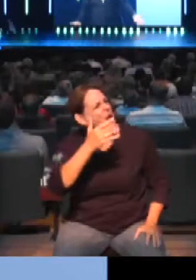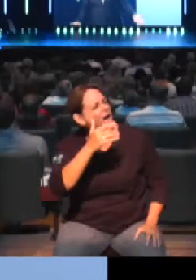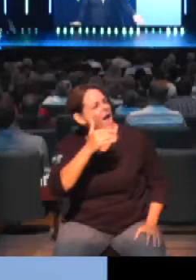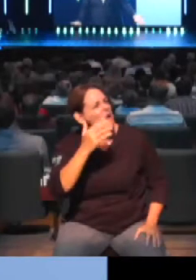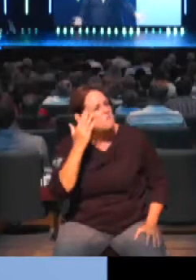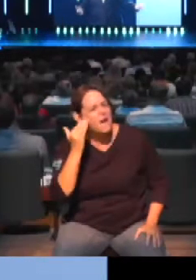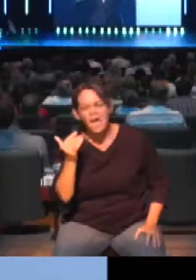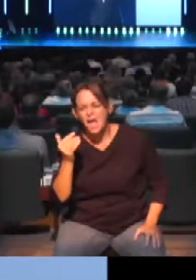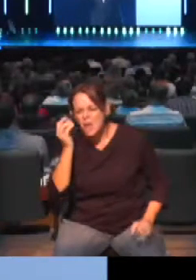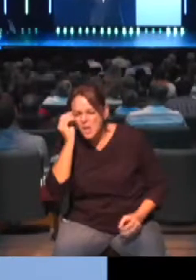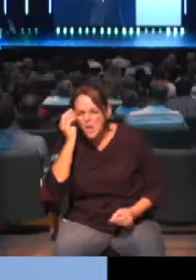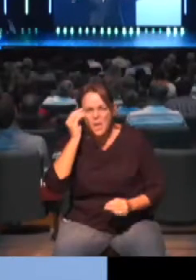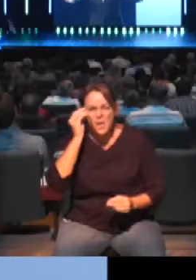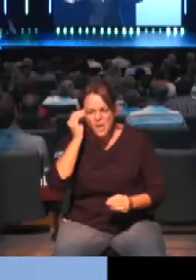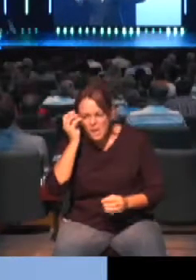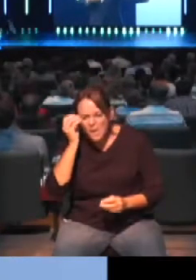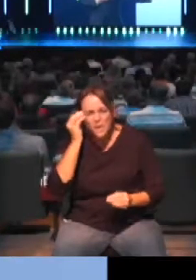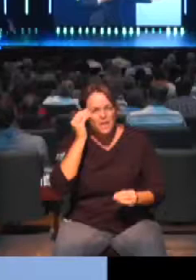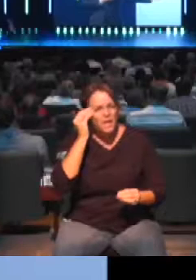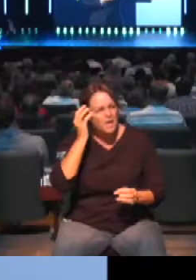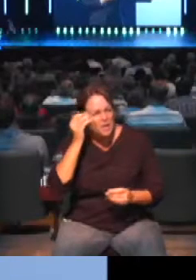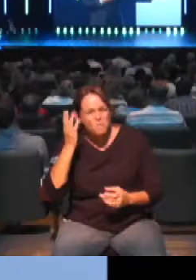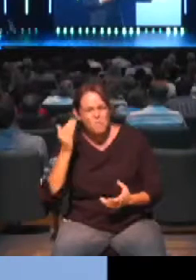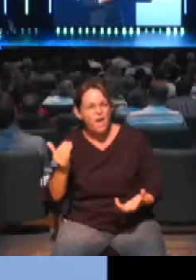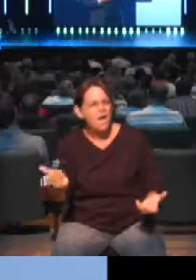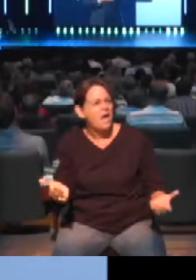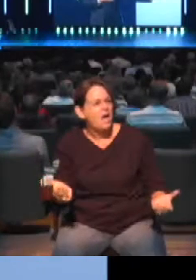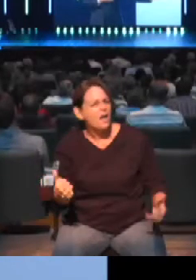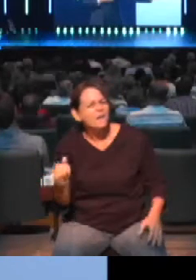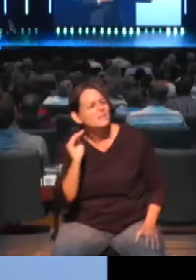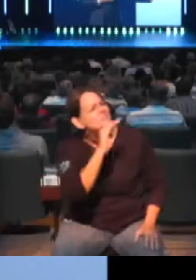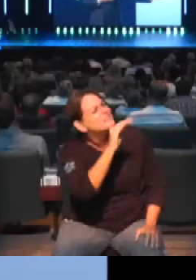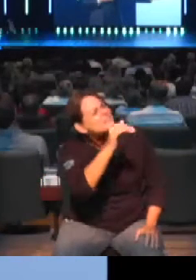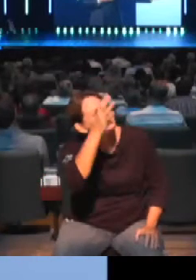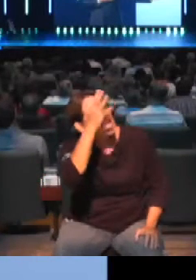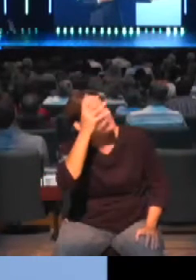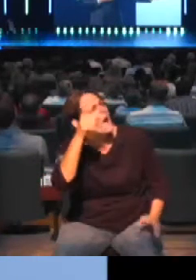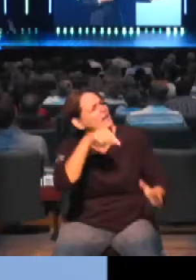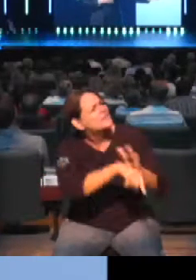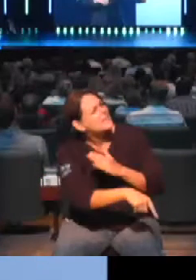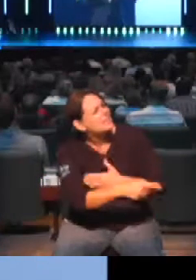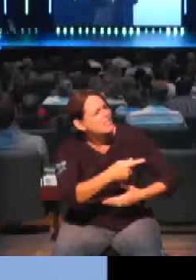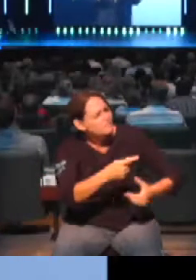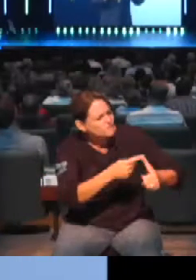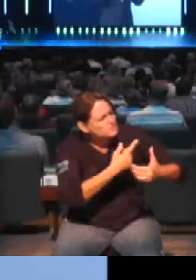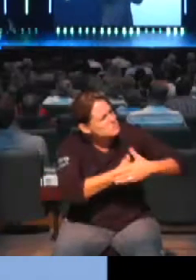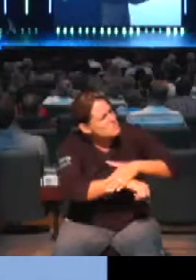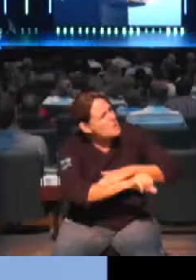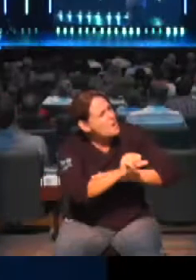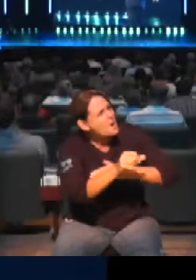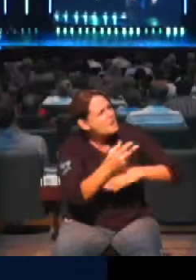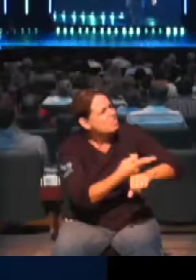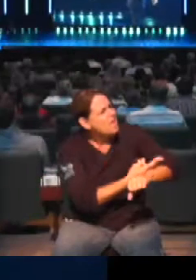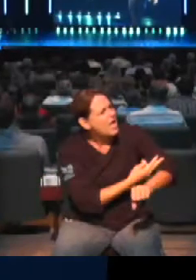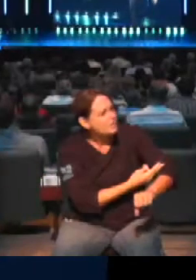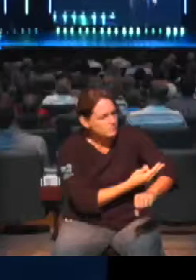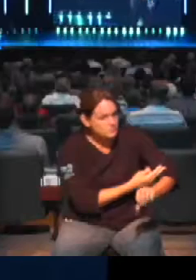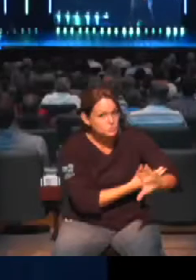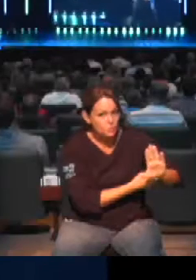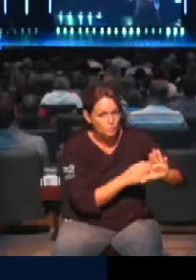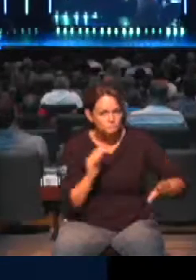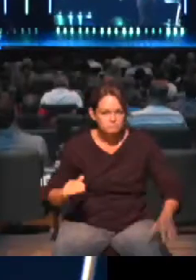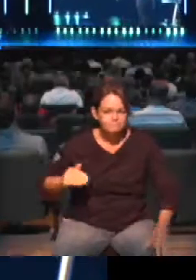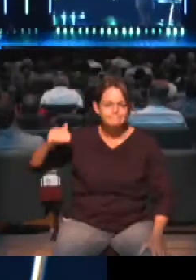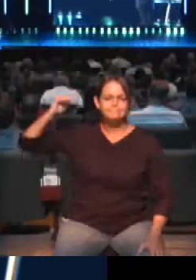doesn't know why. Eventually, doesn't this make sense? He's going to ask, why are you doing this, Dad? Right? So let's just say he goes away to college. He